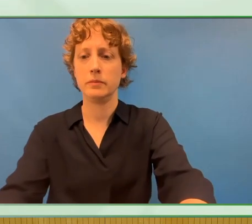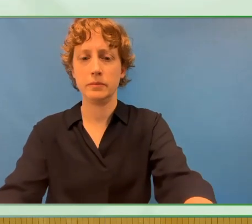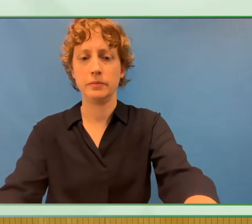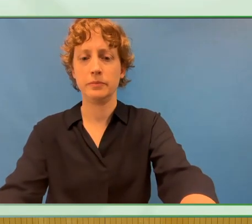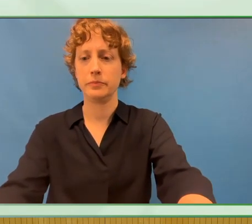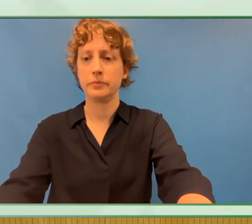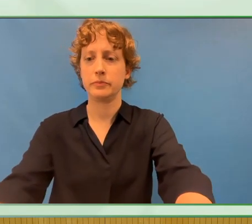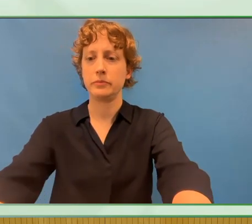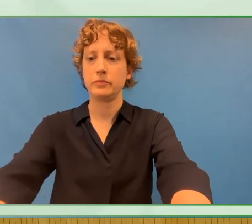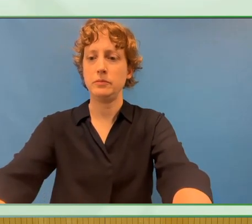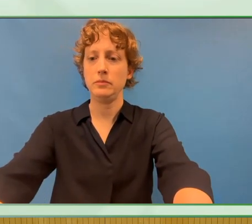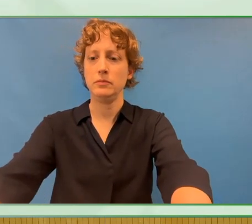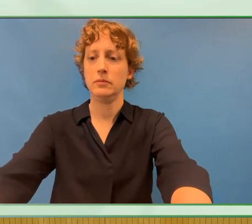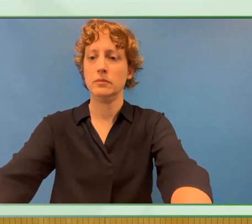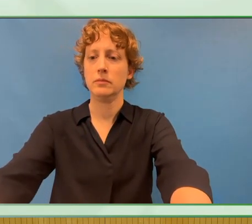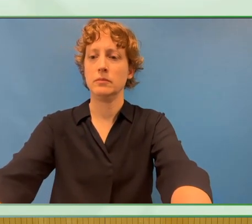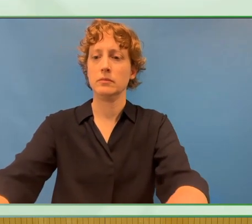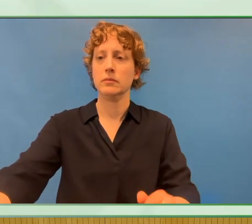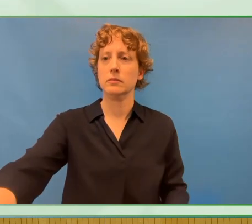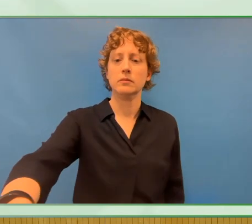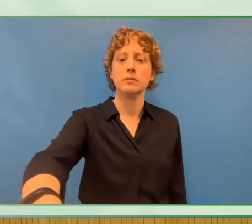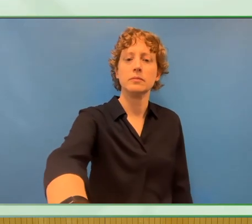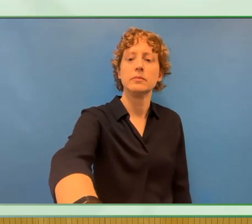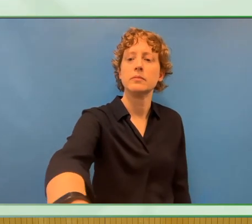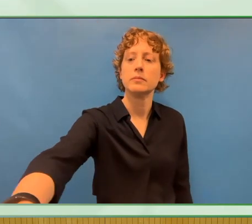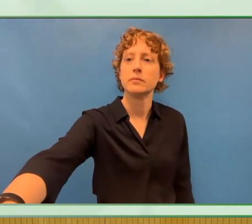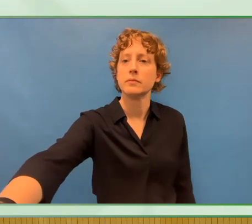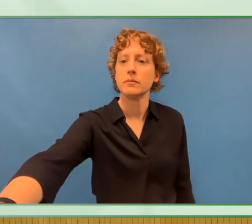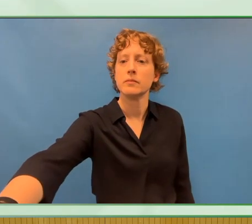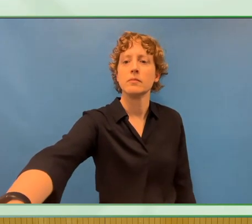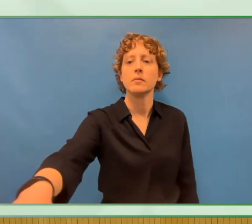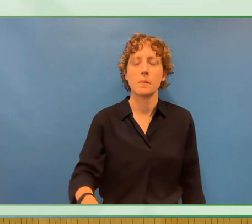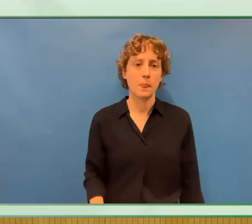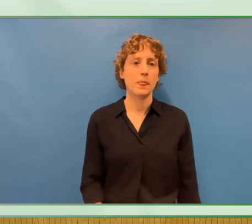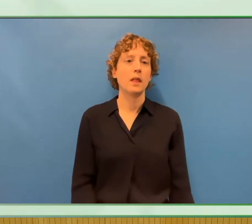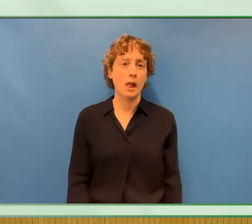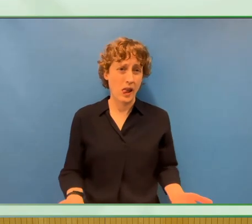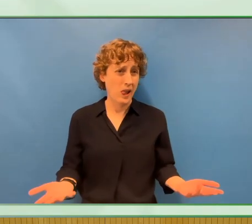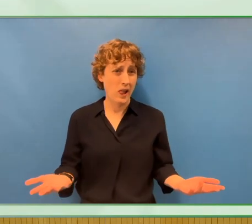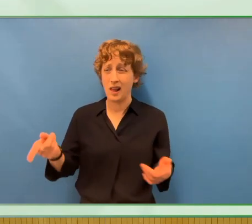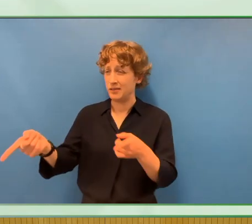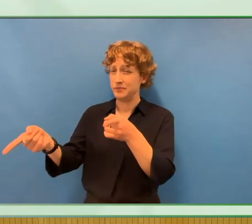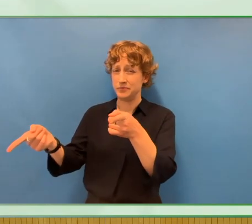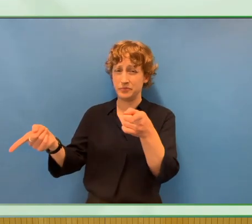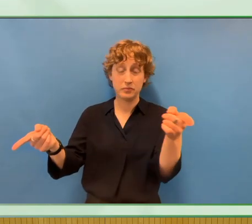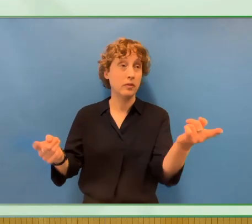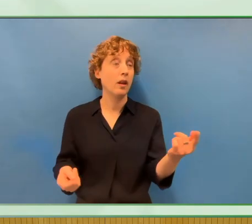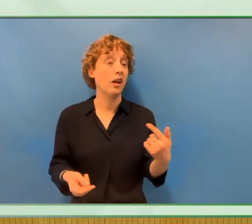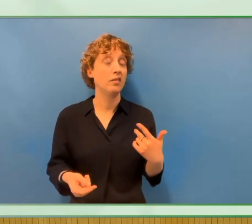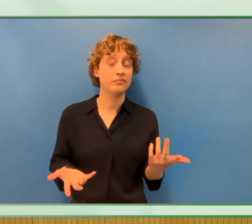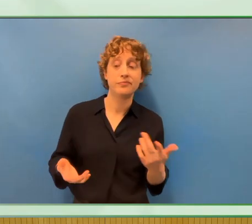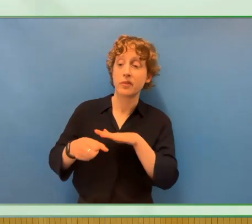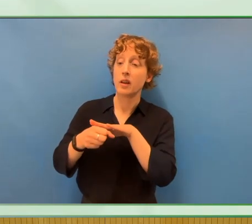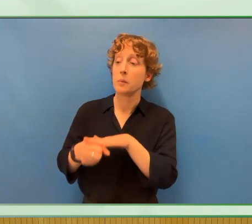want to oppress someone, you can, and you do. I think the reason we have these kind of words is because we want to empower people to actually try and